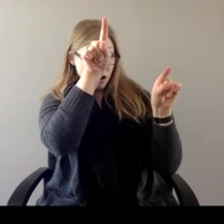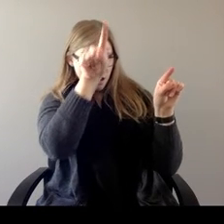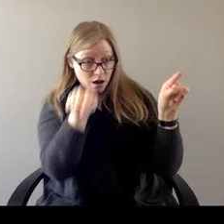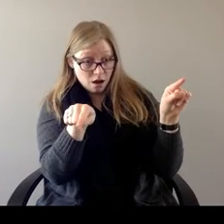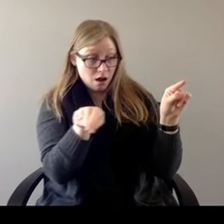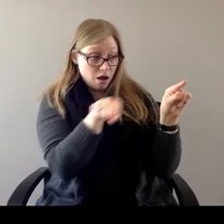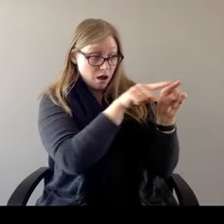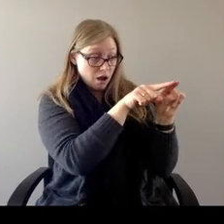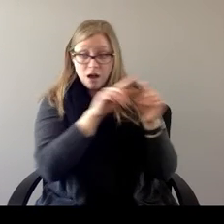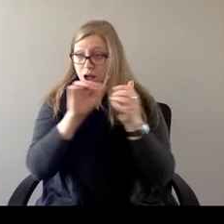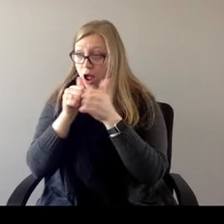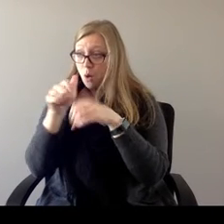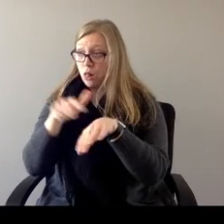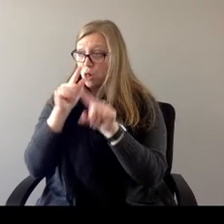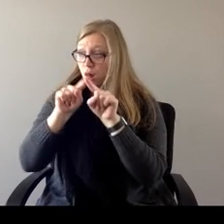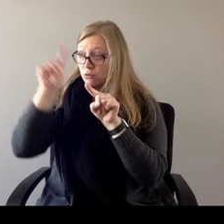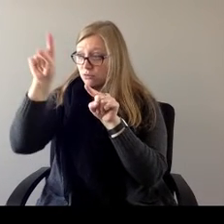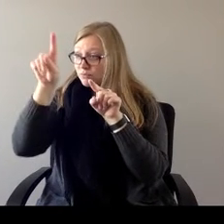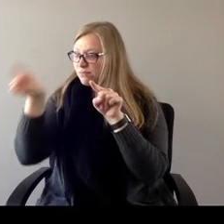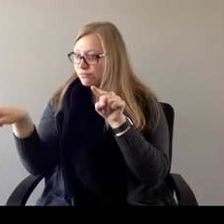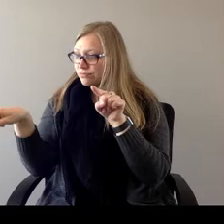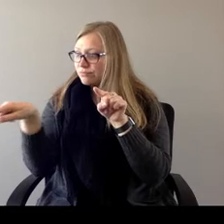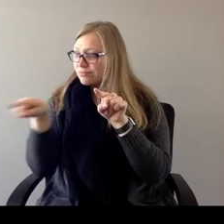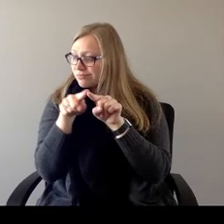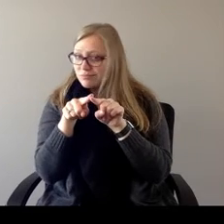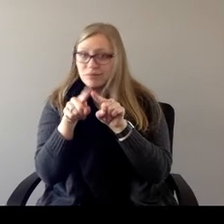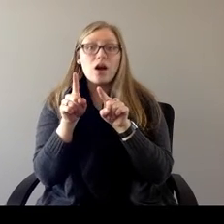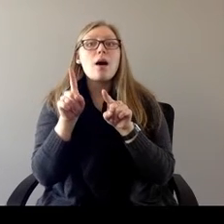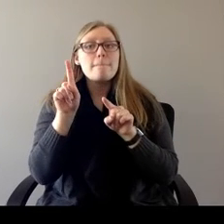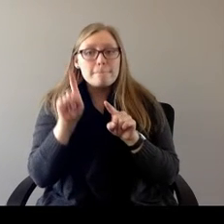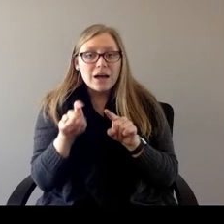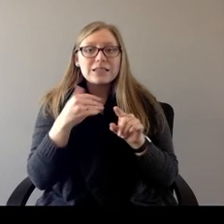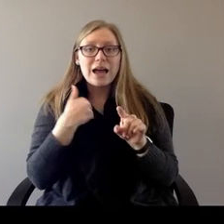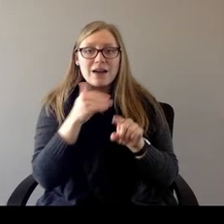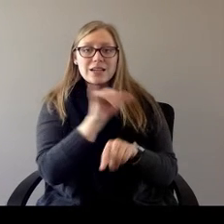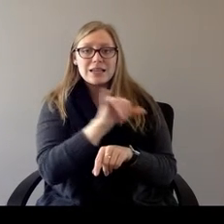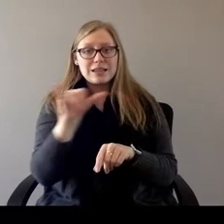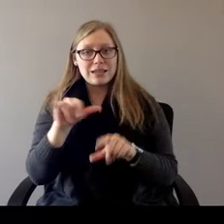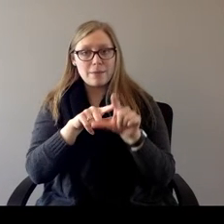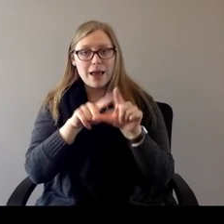it's going to be the same triangle, the exact same shape.